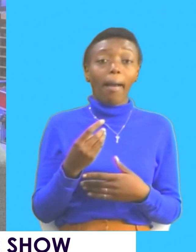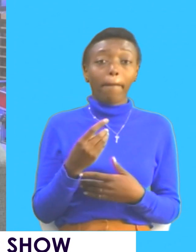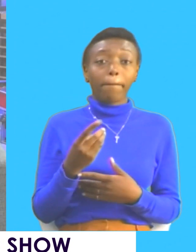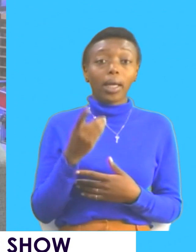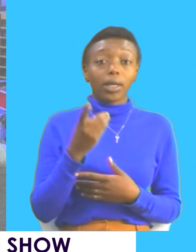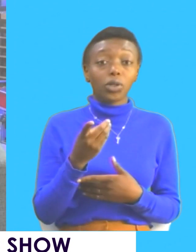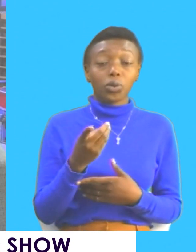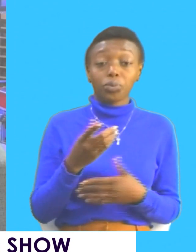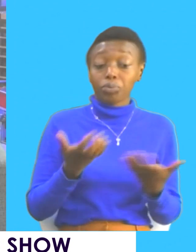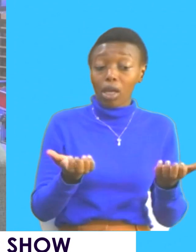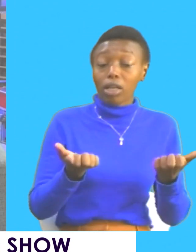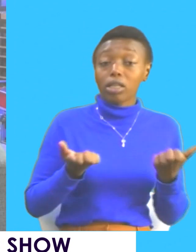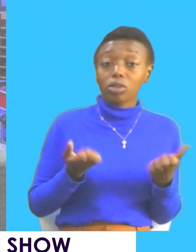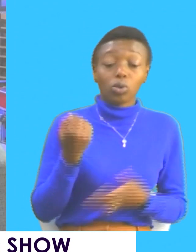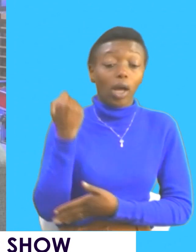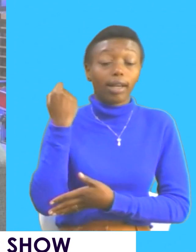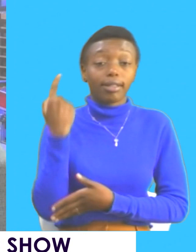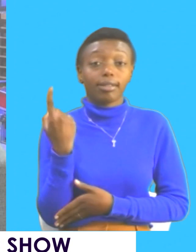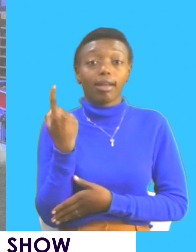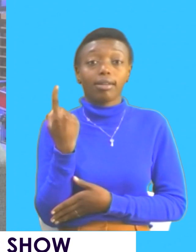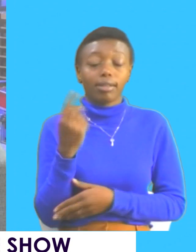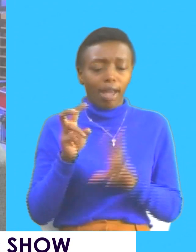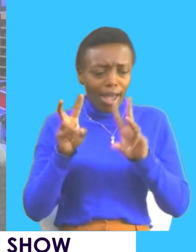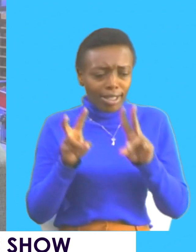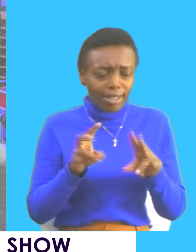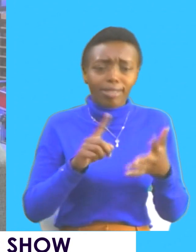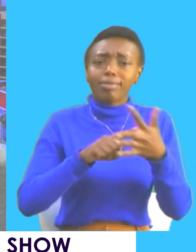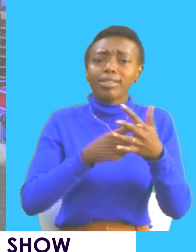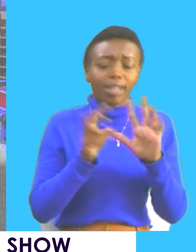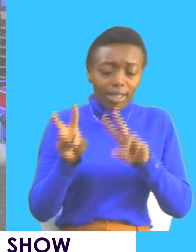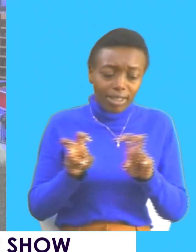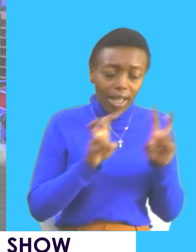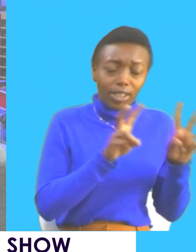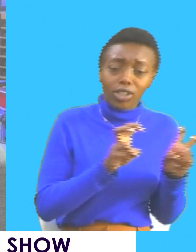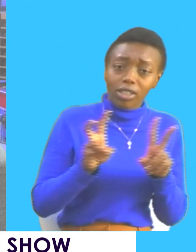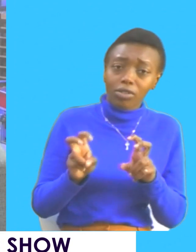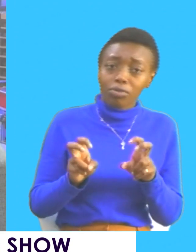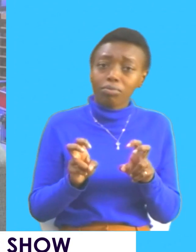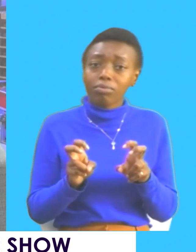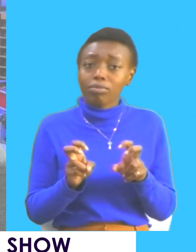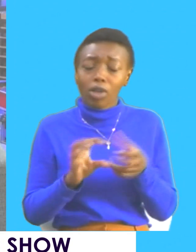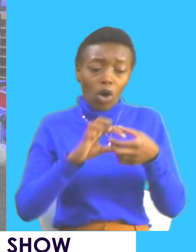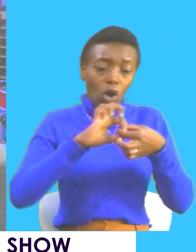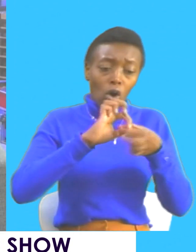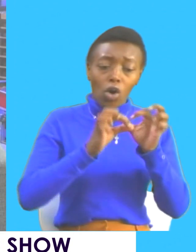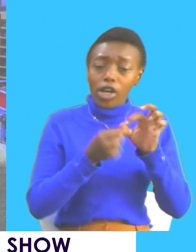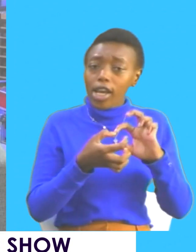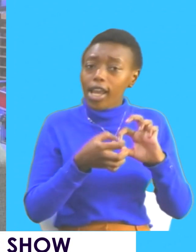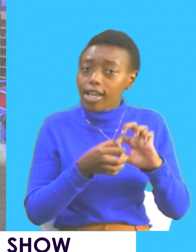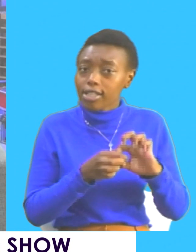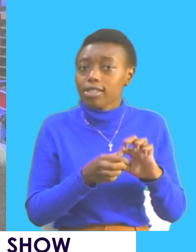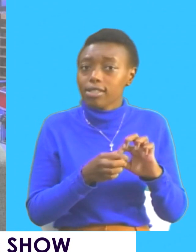operate. Start looking, start searching for your connecting points. Life demands that you operate